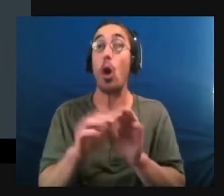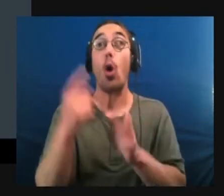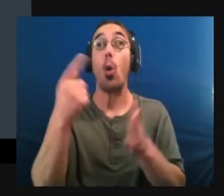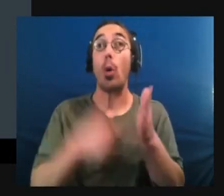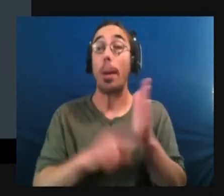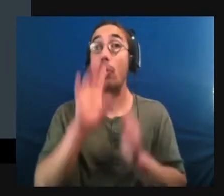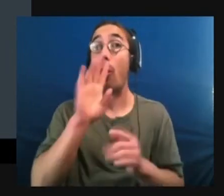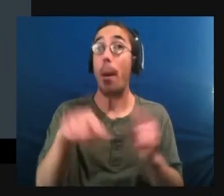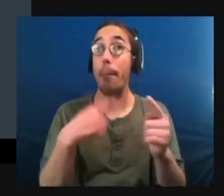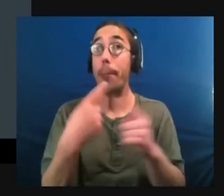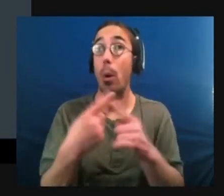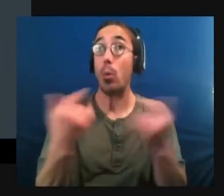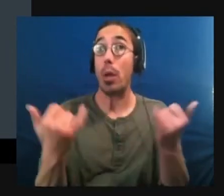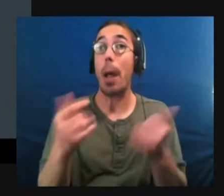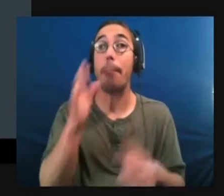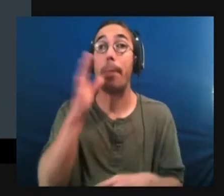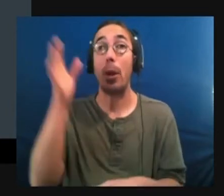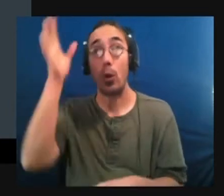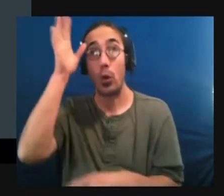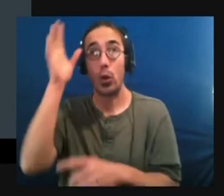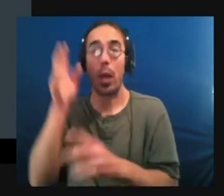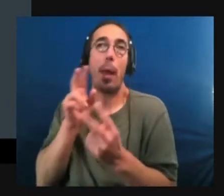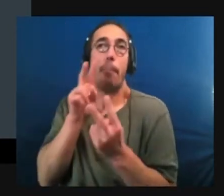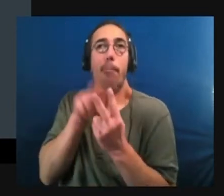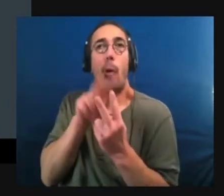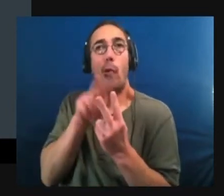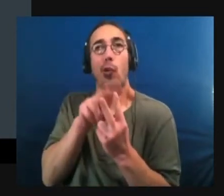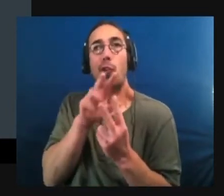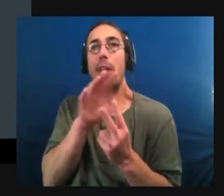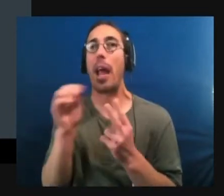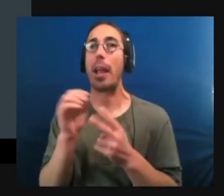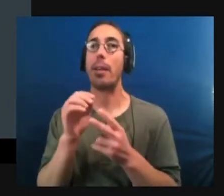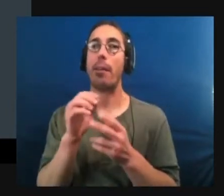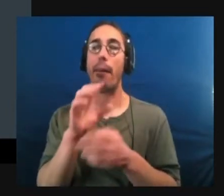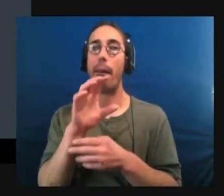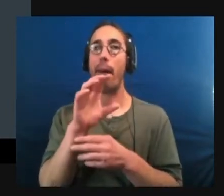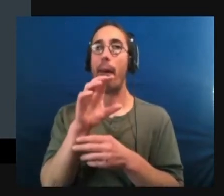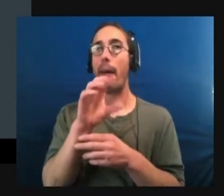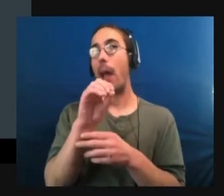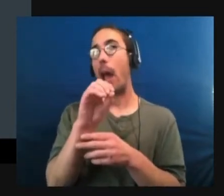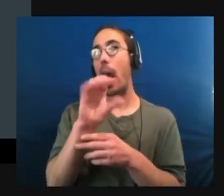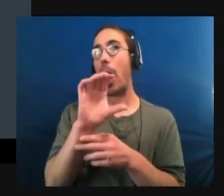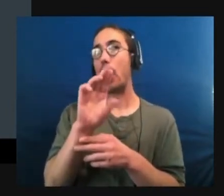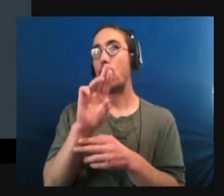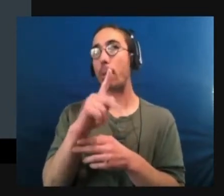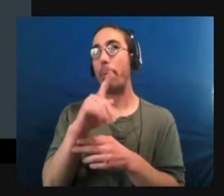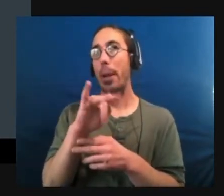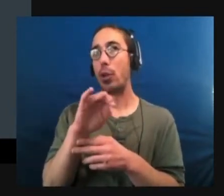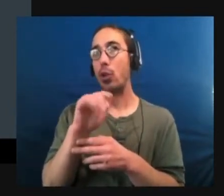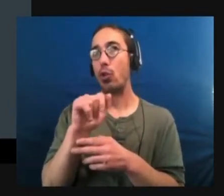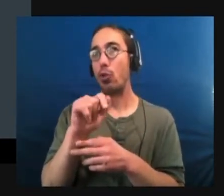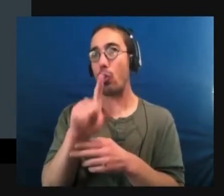today are parent, partner, and occupational activist.